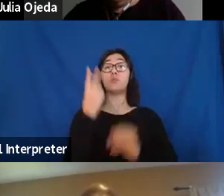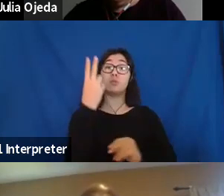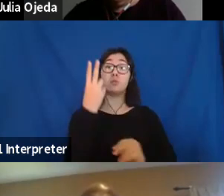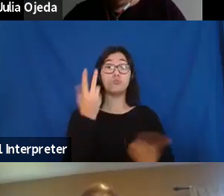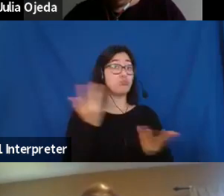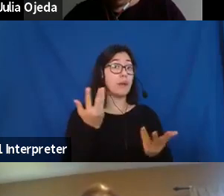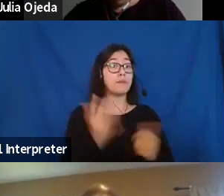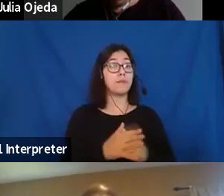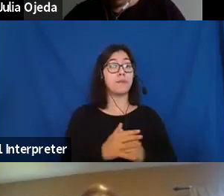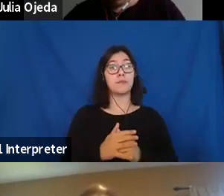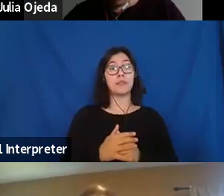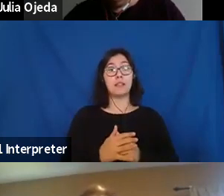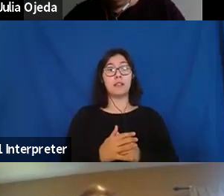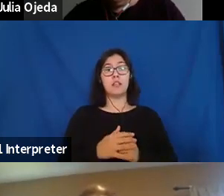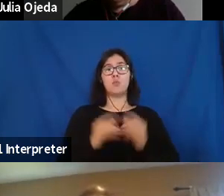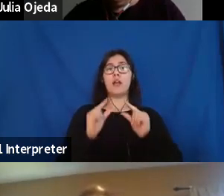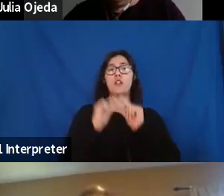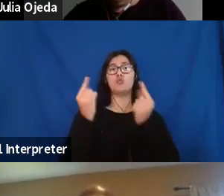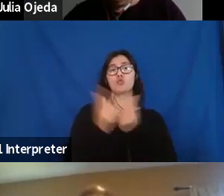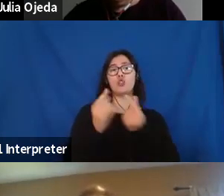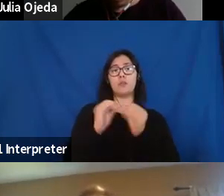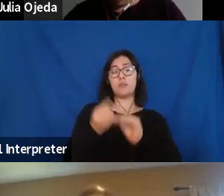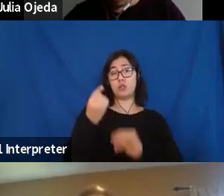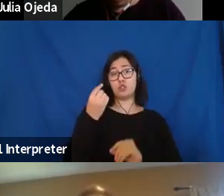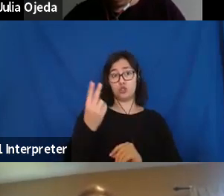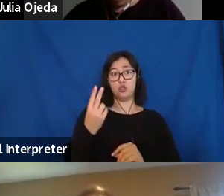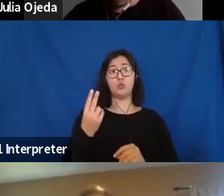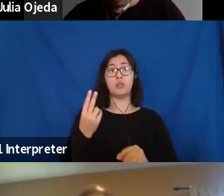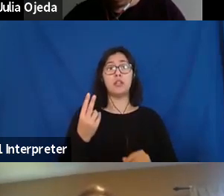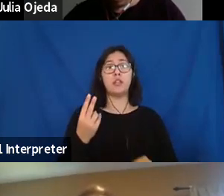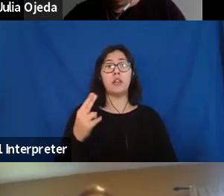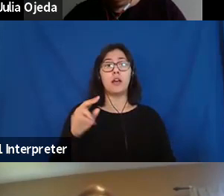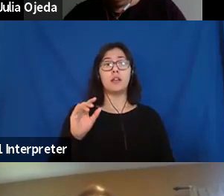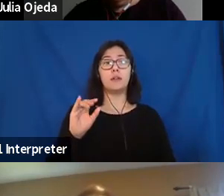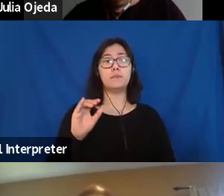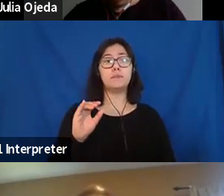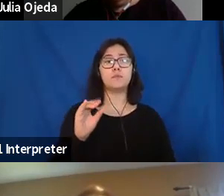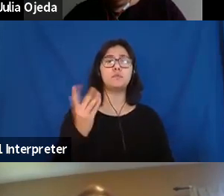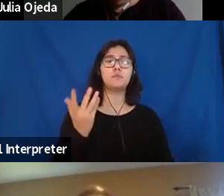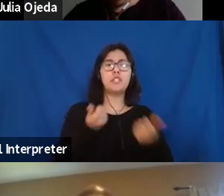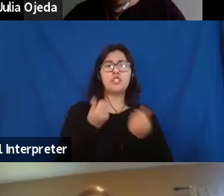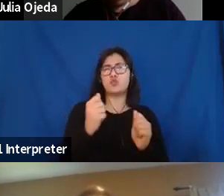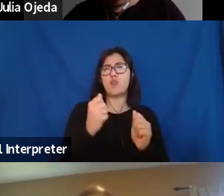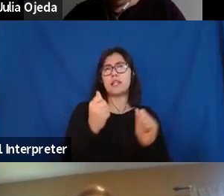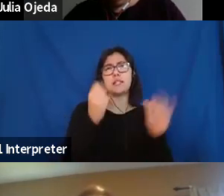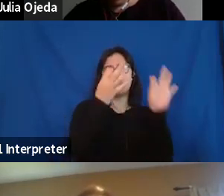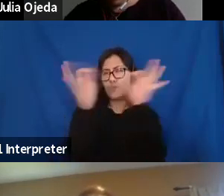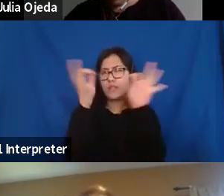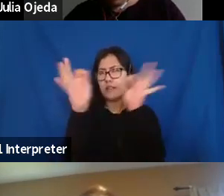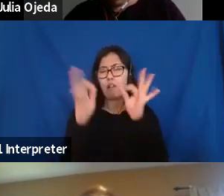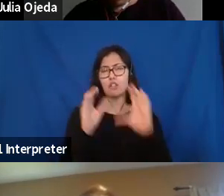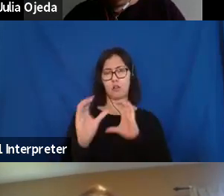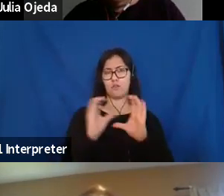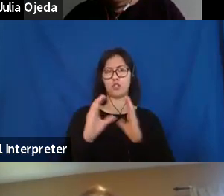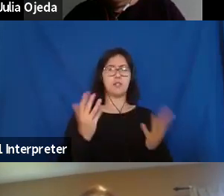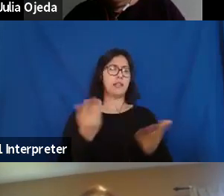Hi, everybody. We really just tried to redirect the conversation and around what are the goals that the